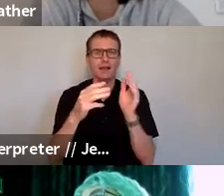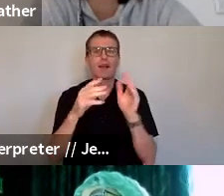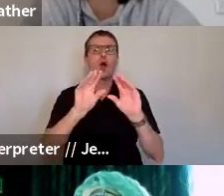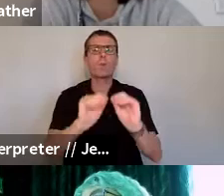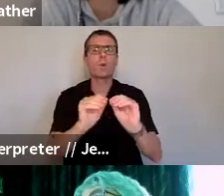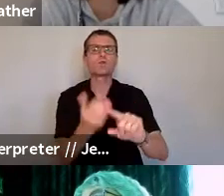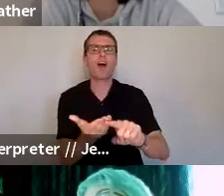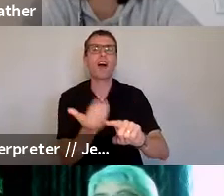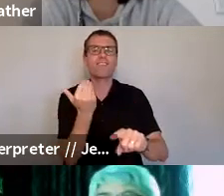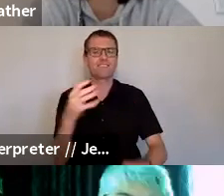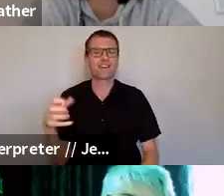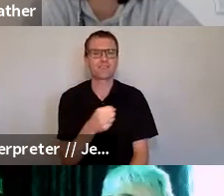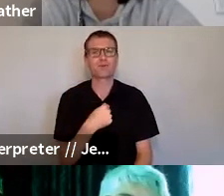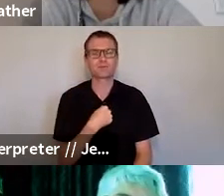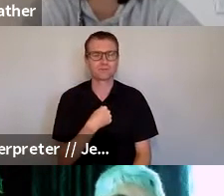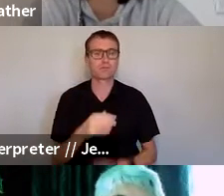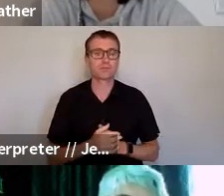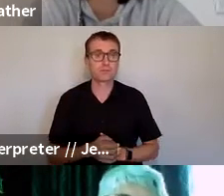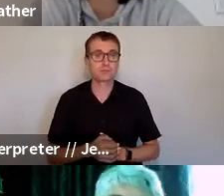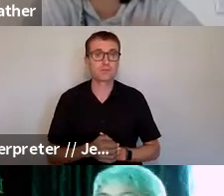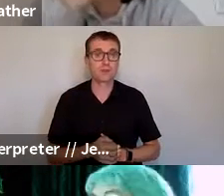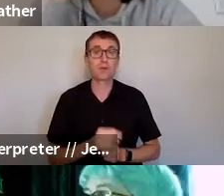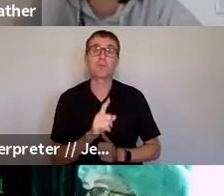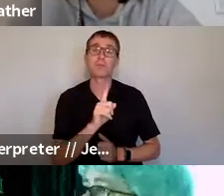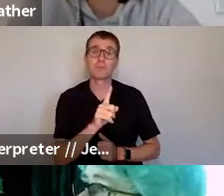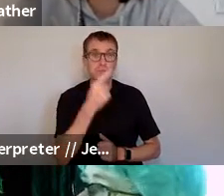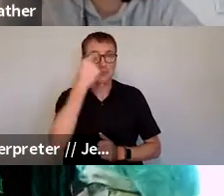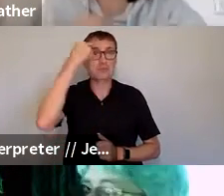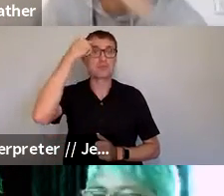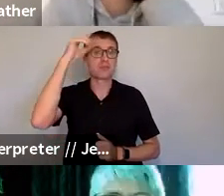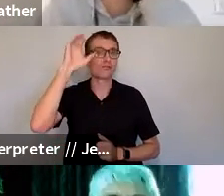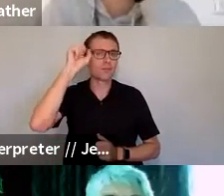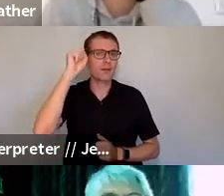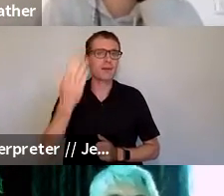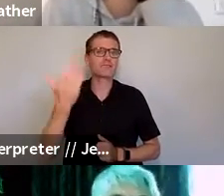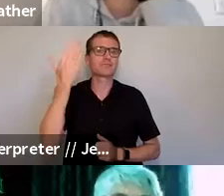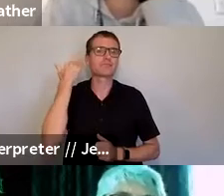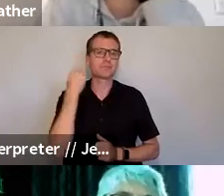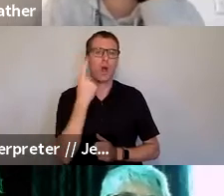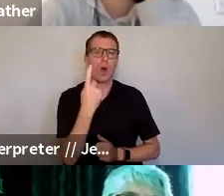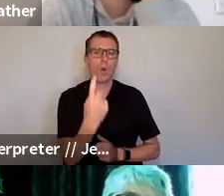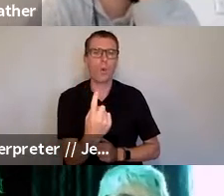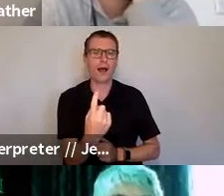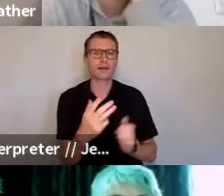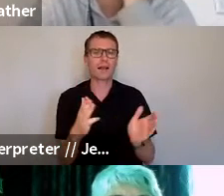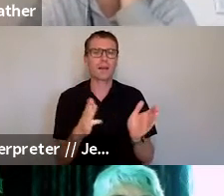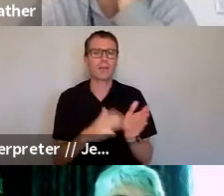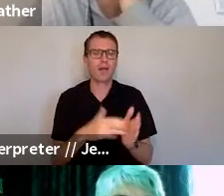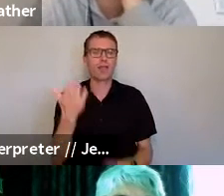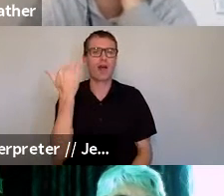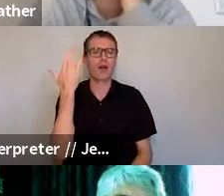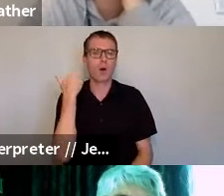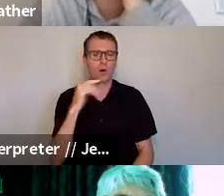When you were talking, Simon, I was reminded way back to a month ago when at Circuit Theatre, the